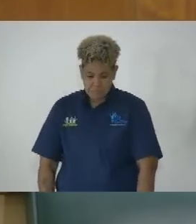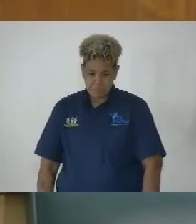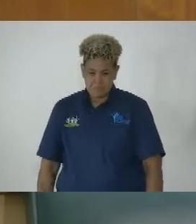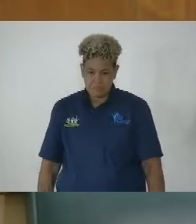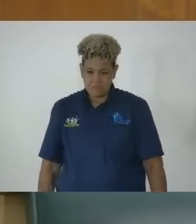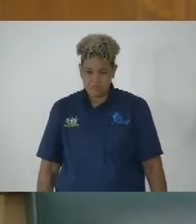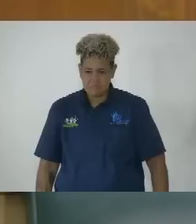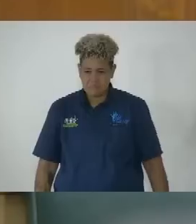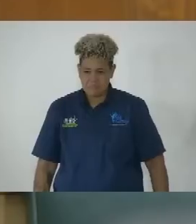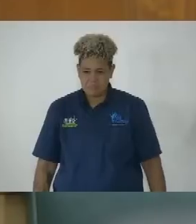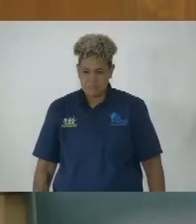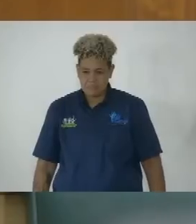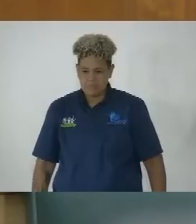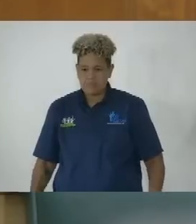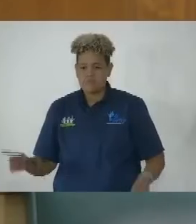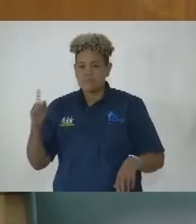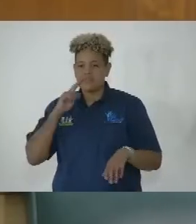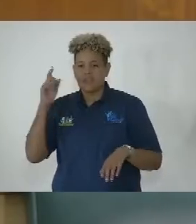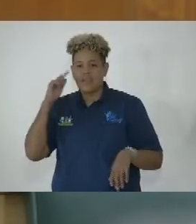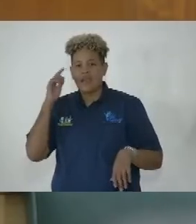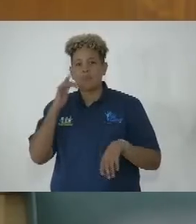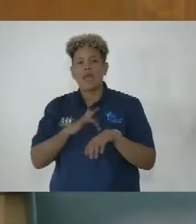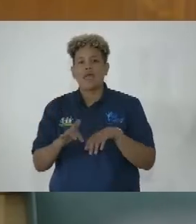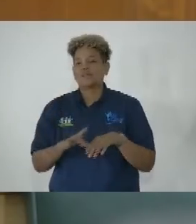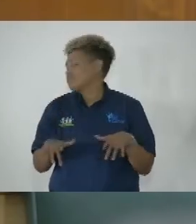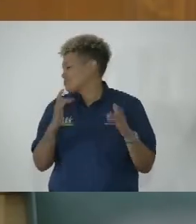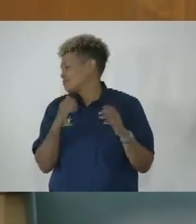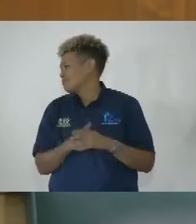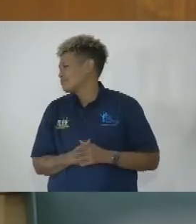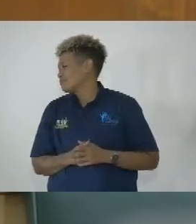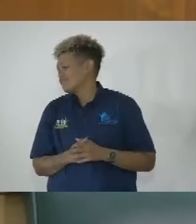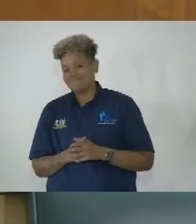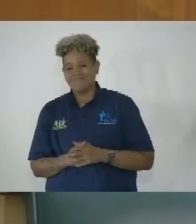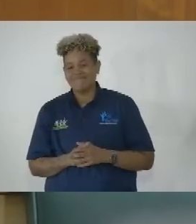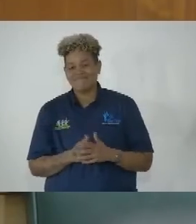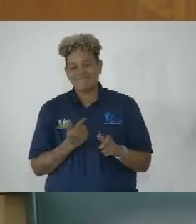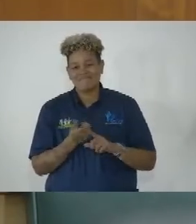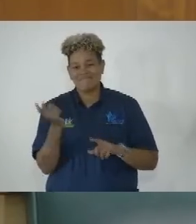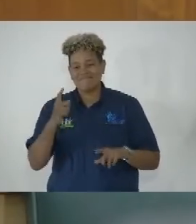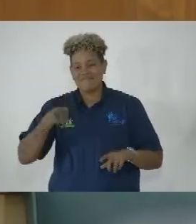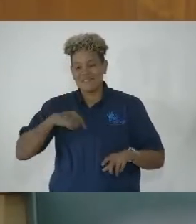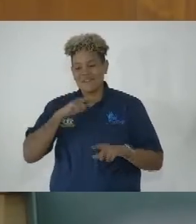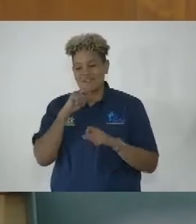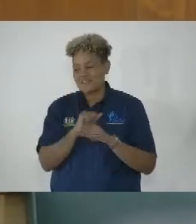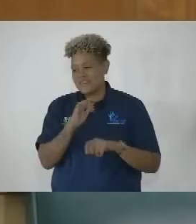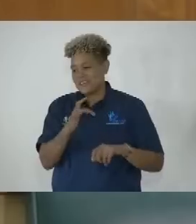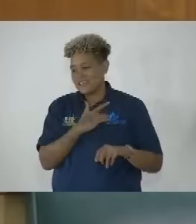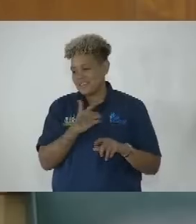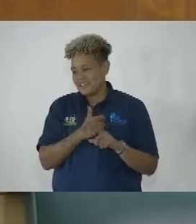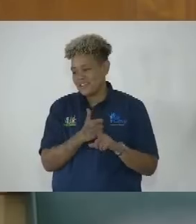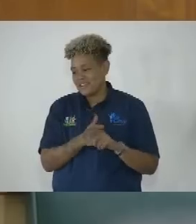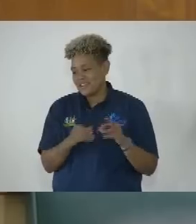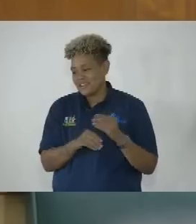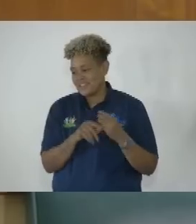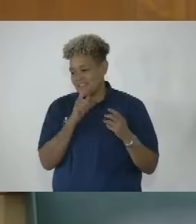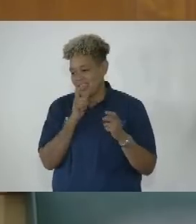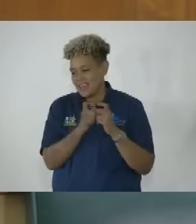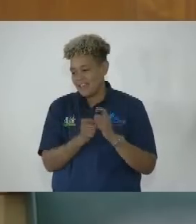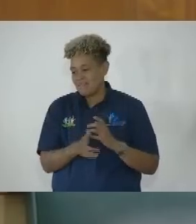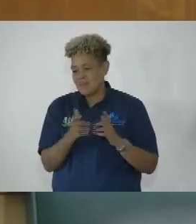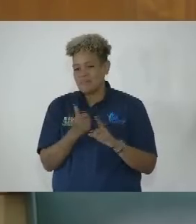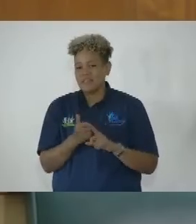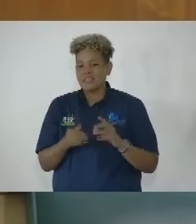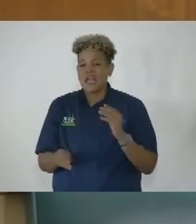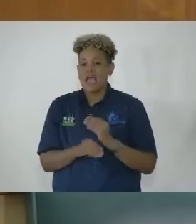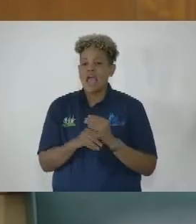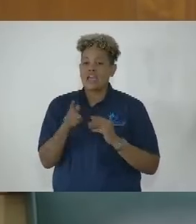you know what they say about empty barrels? And whereas we appreciate the amendments that